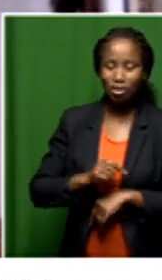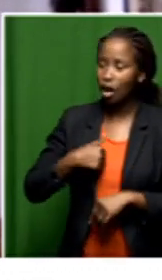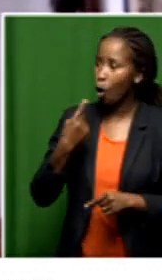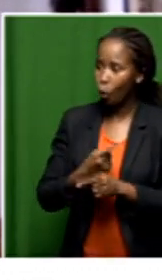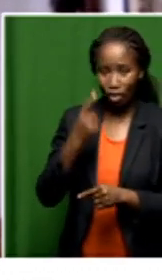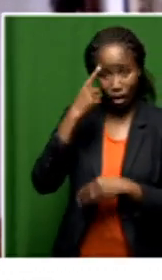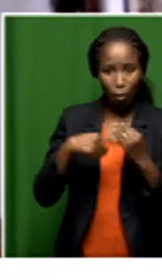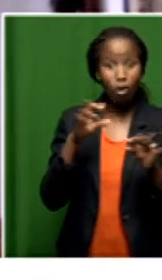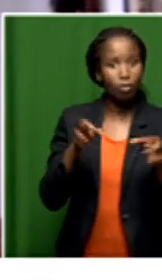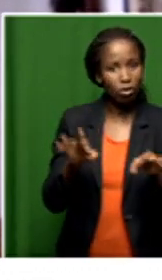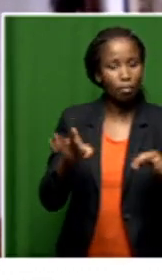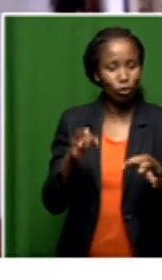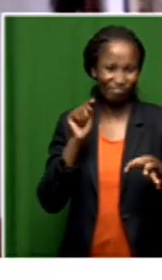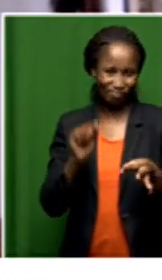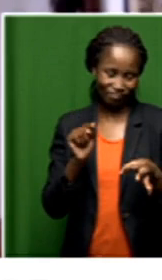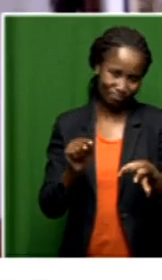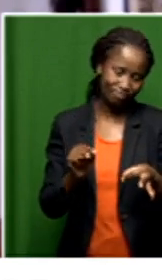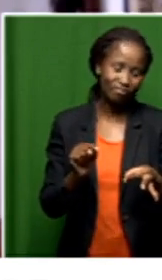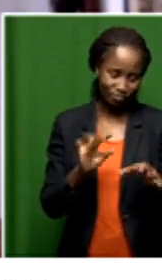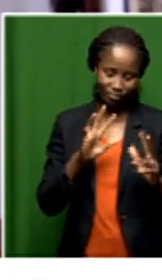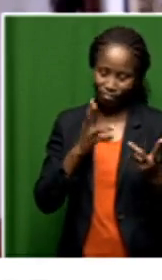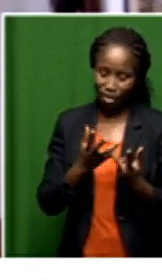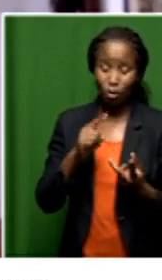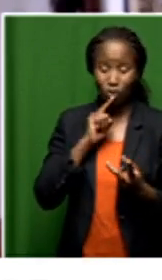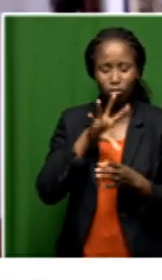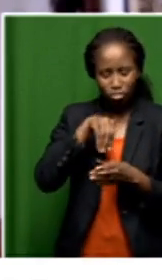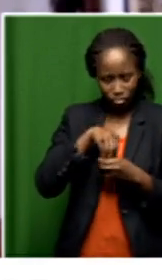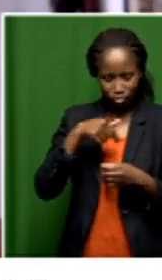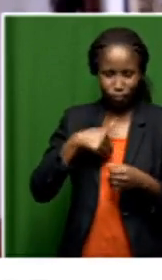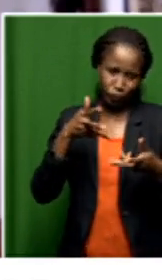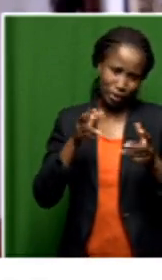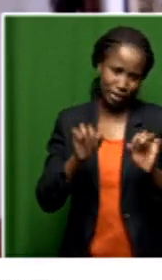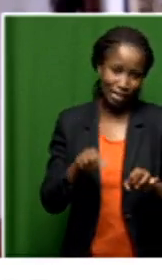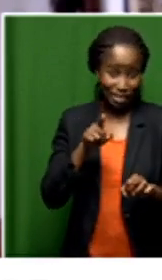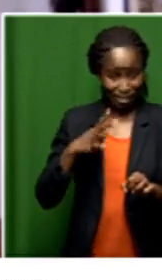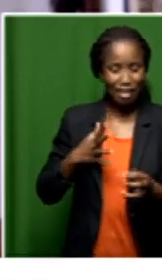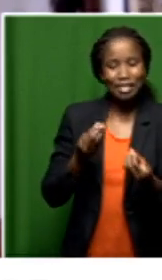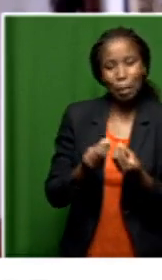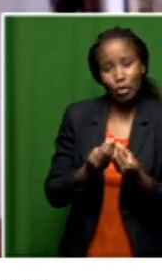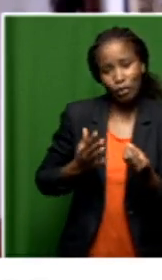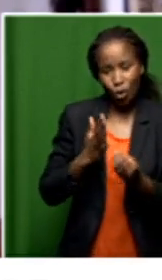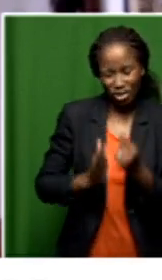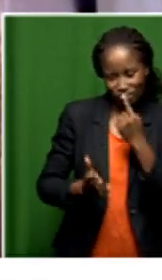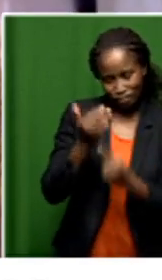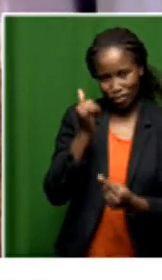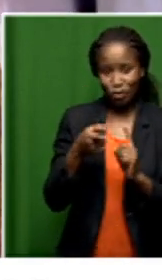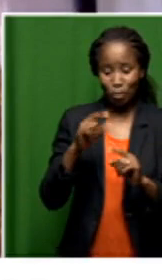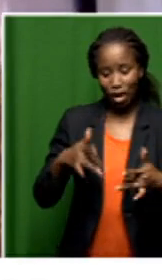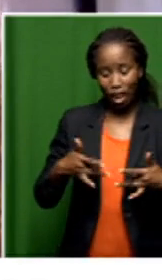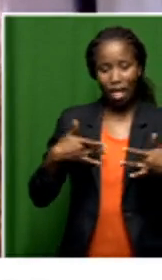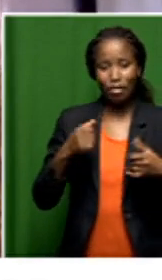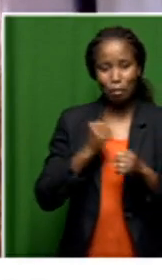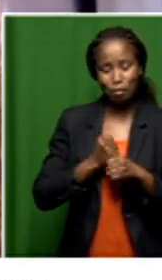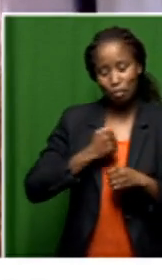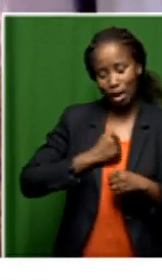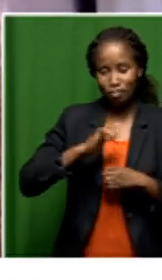my personality, not only just my life, but it's a huge part of who I am, and something that I want to pursue for the rest of my life. And what would you point